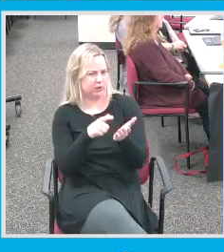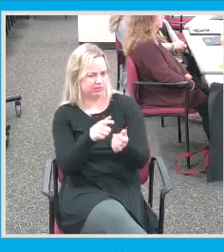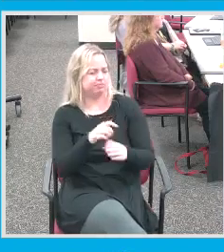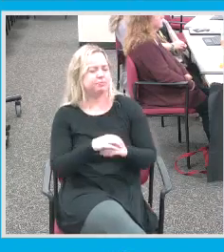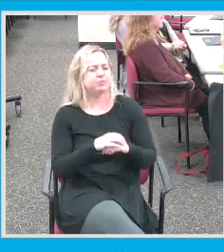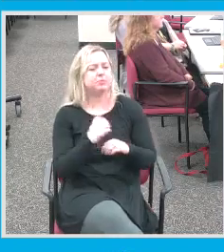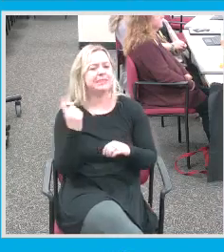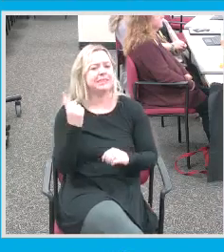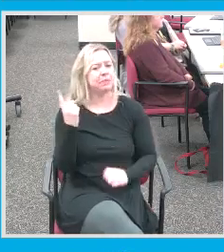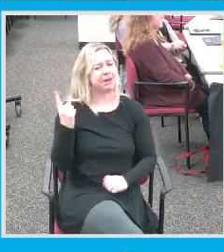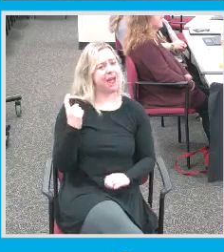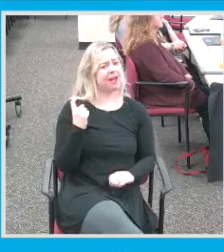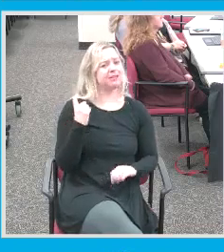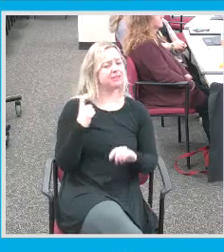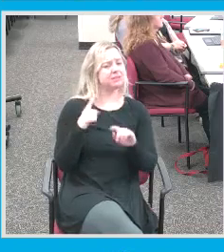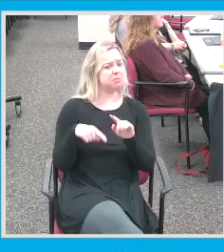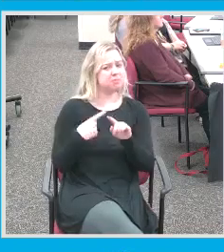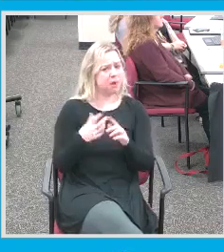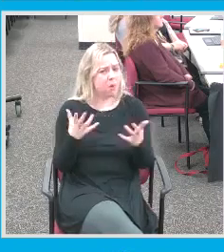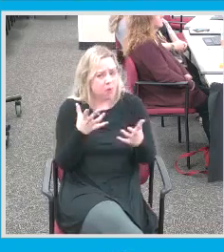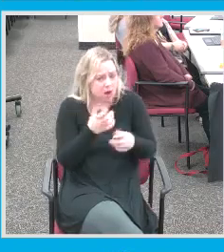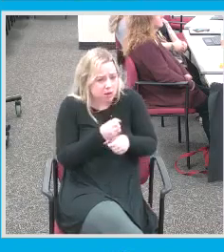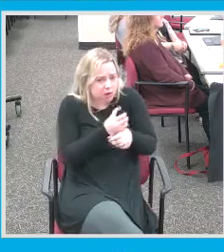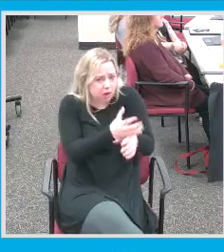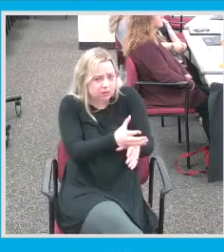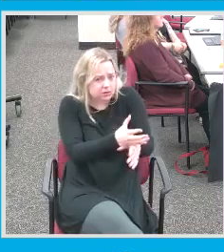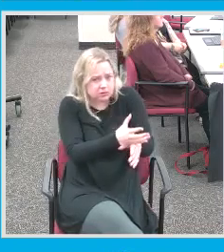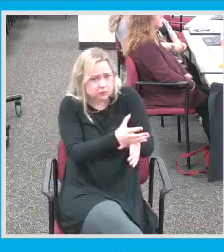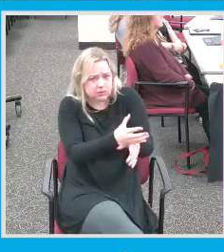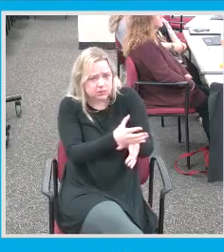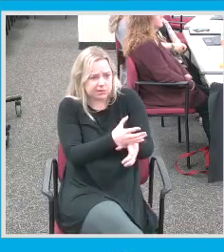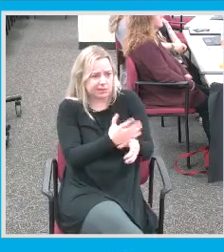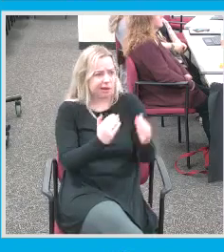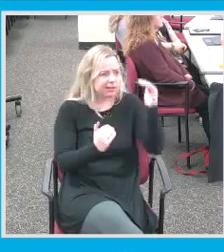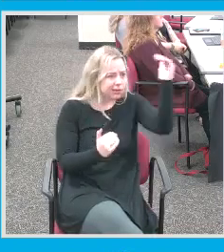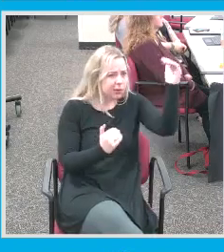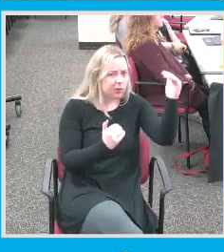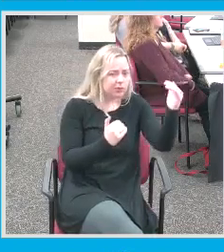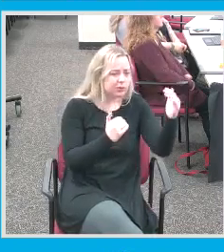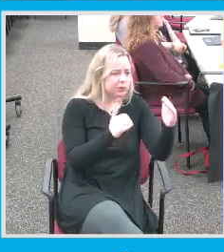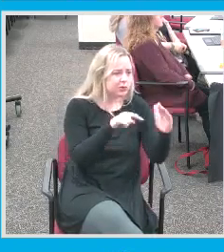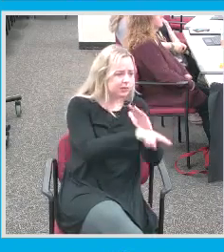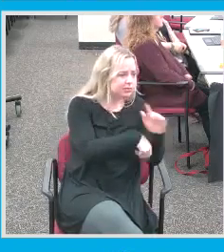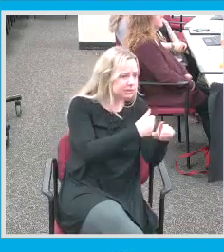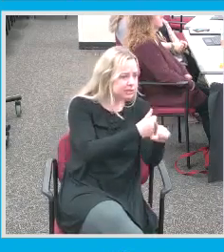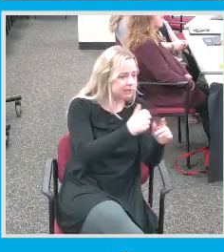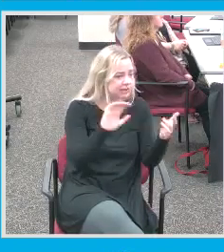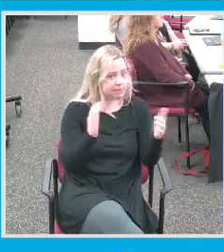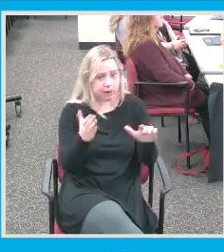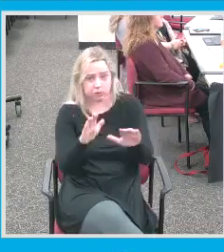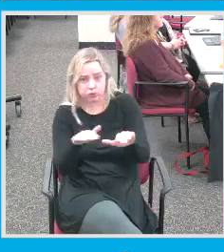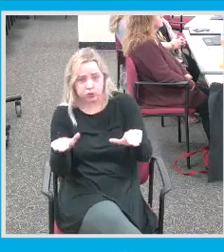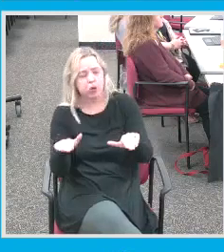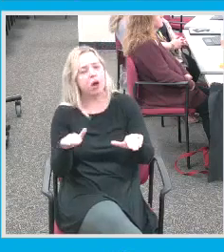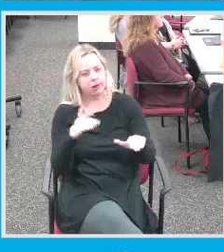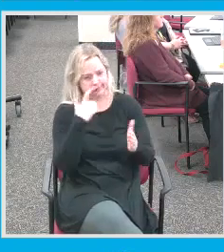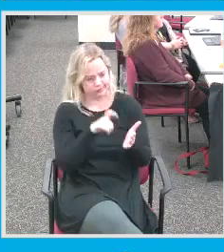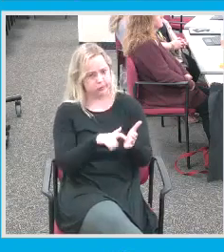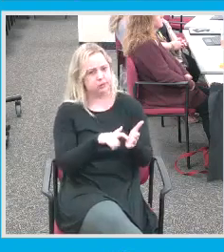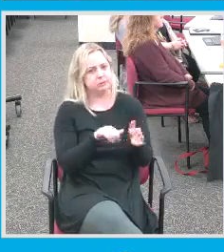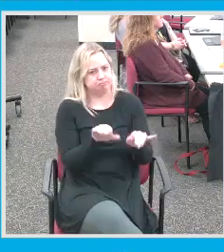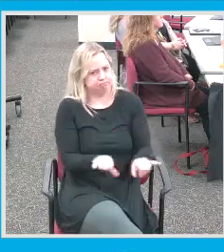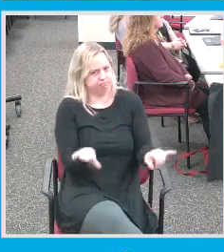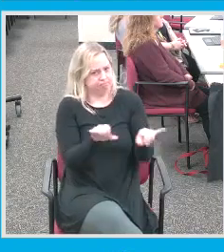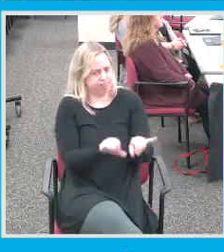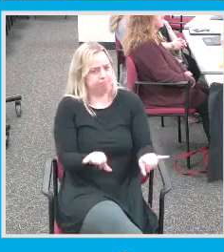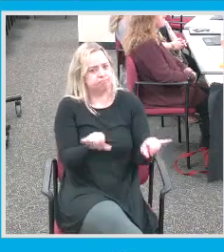had asked about risk factors, I believe, in adults versus kids, and those were steady as well in this population.